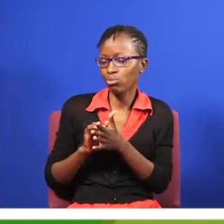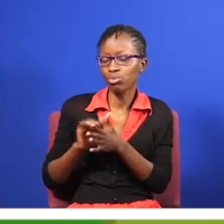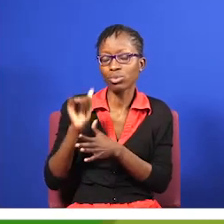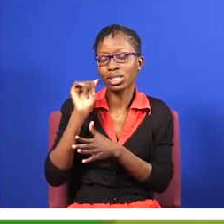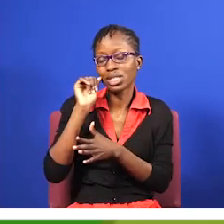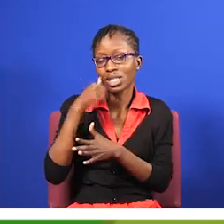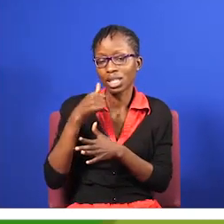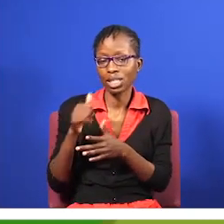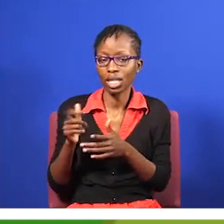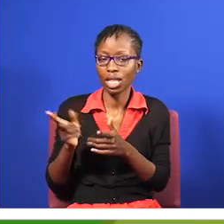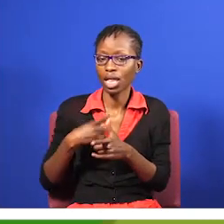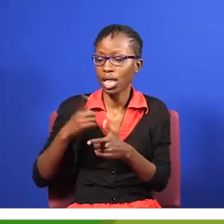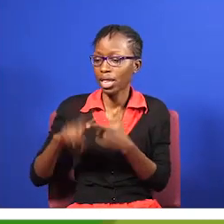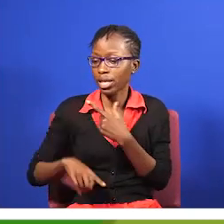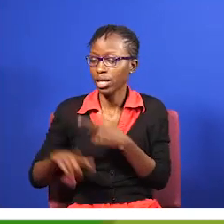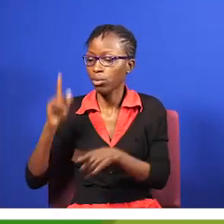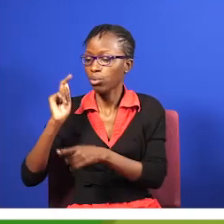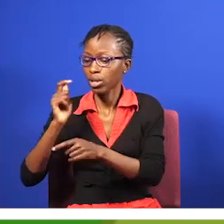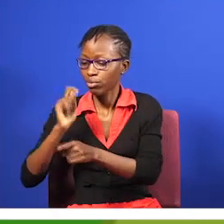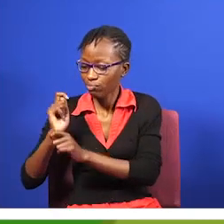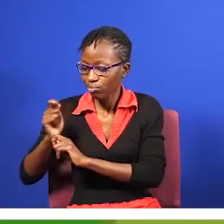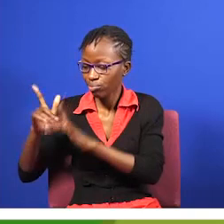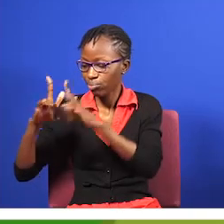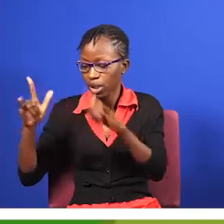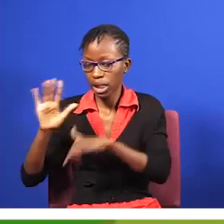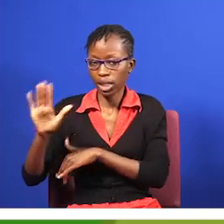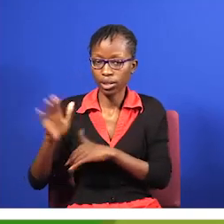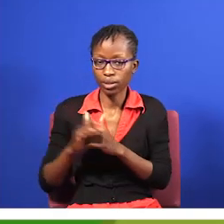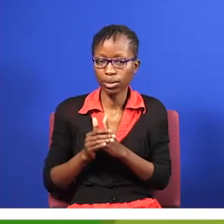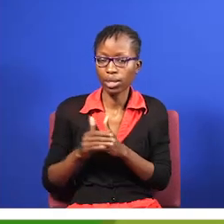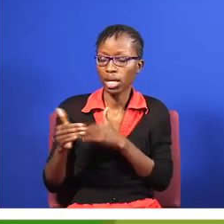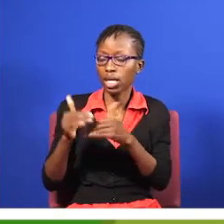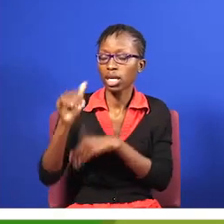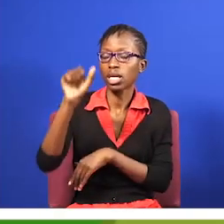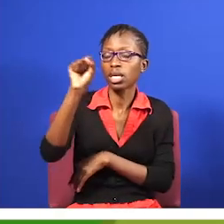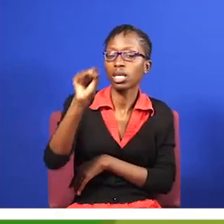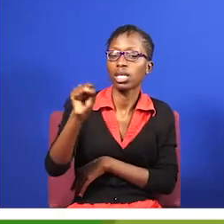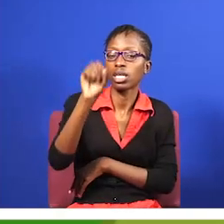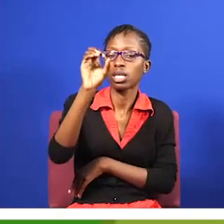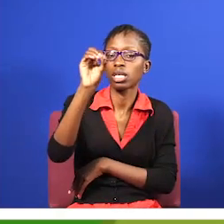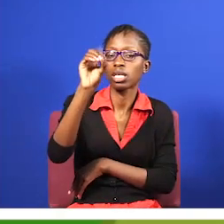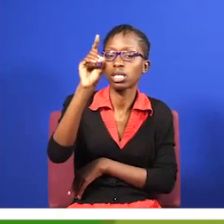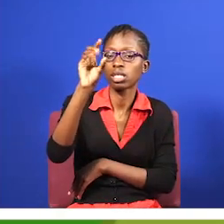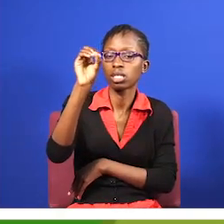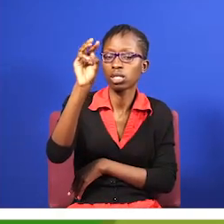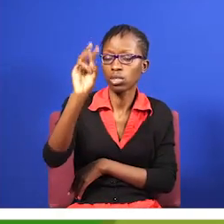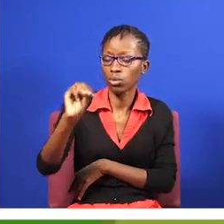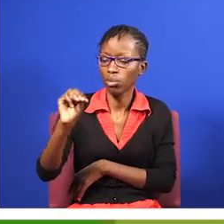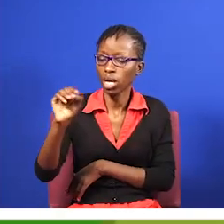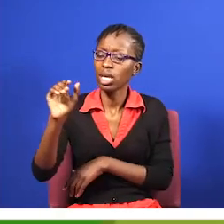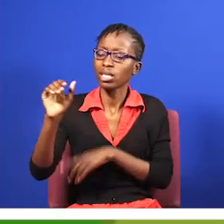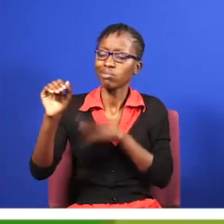the plains and pitched his tent up at Sodom. Now, Sodom was a land